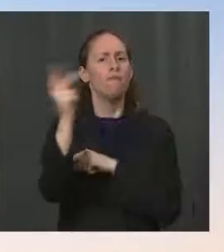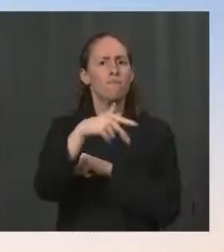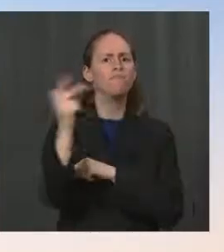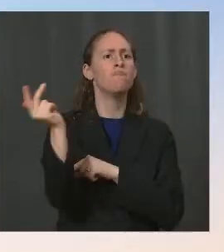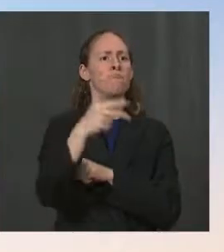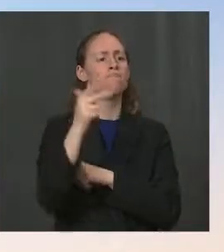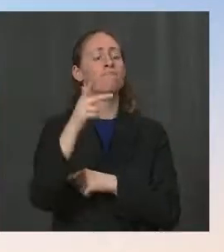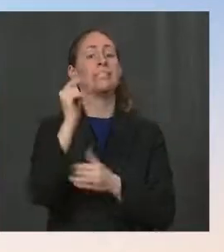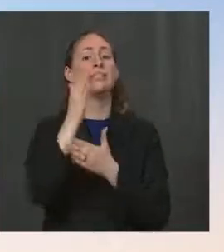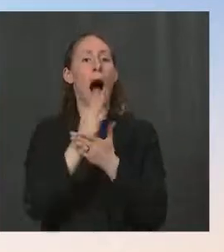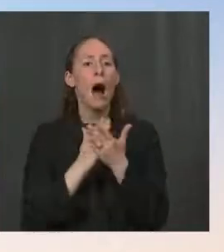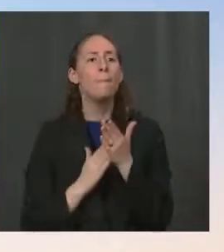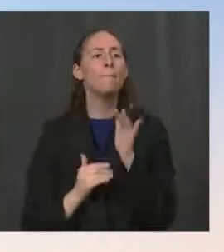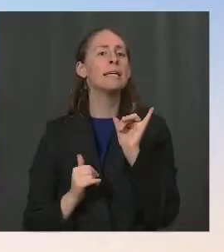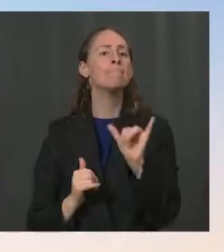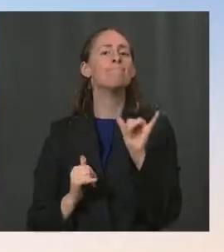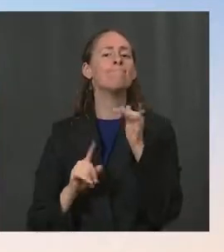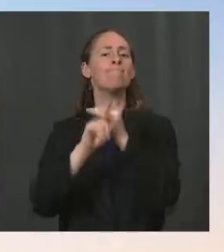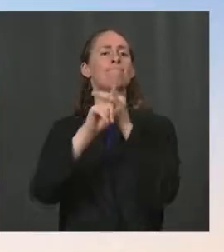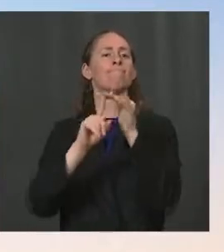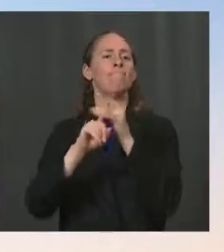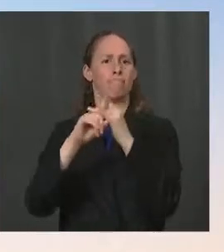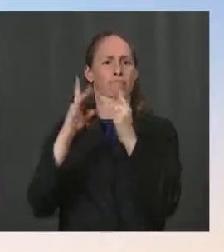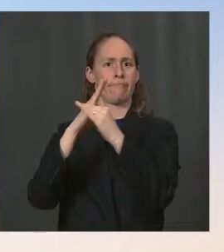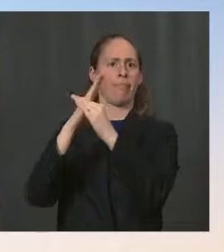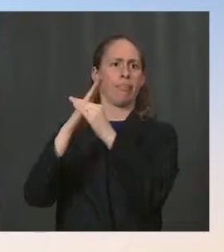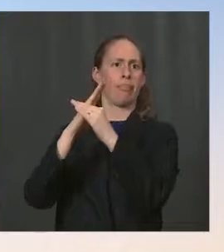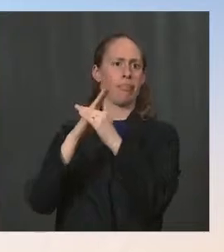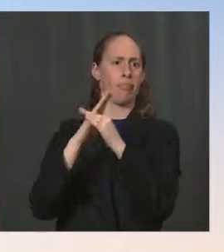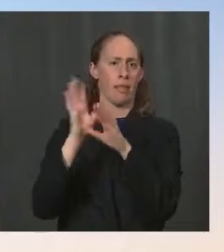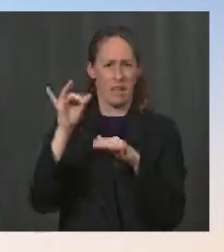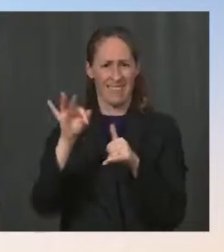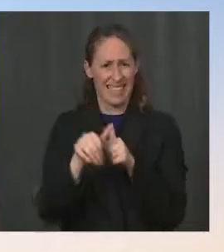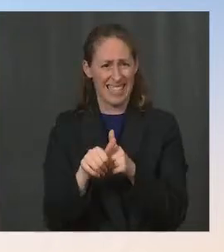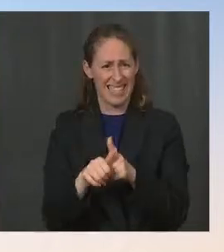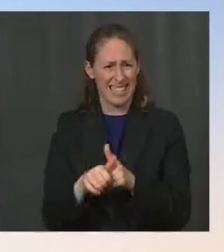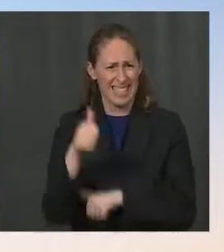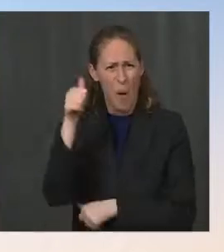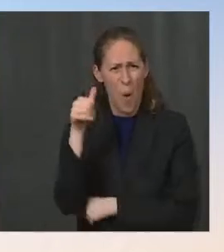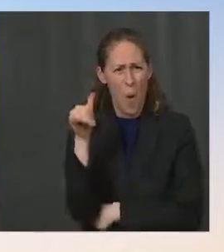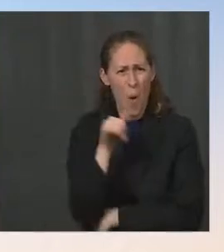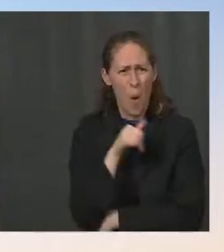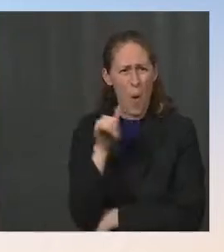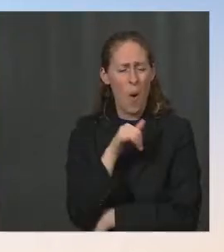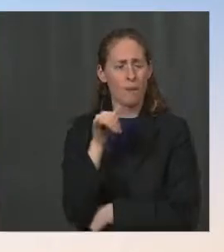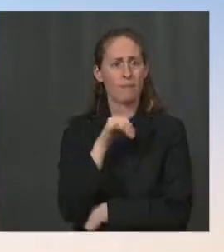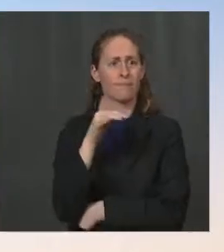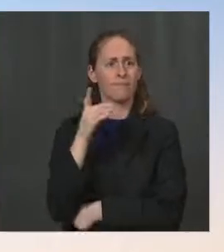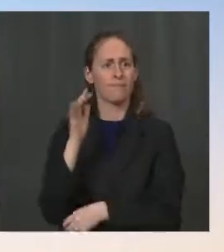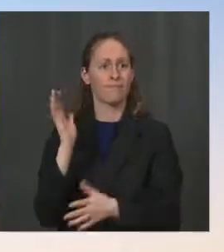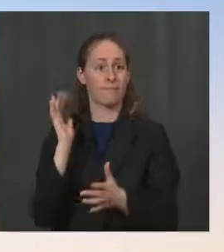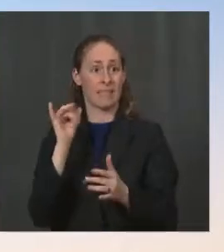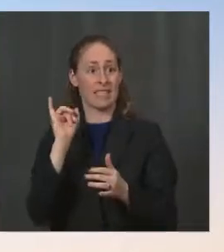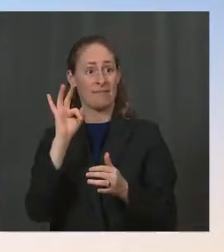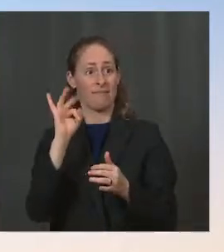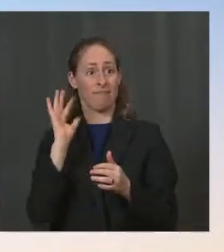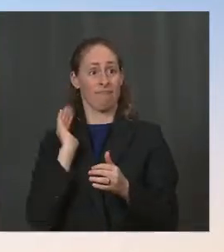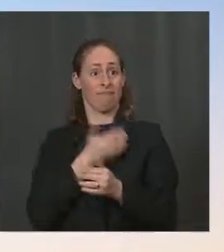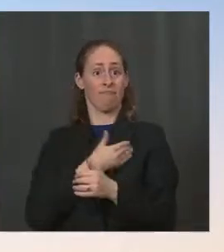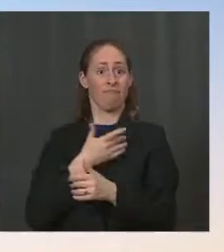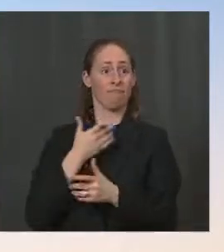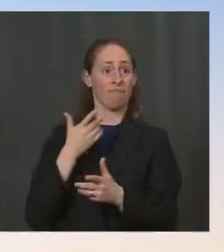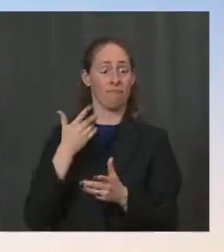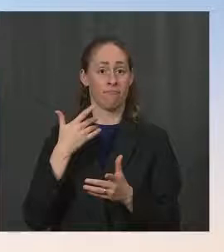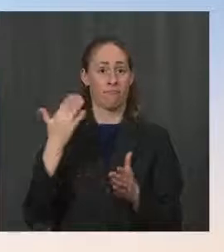reported, where people were trapped or in immediate danger, U.S. security forces went beyond the wire, sometimes even a helicopter, to pick people